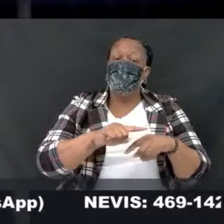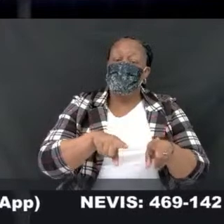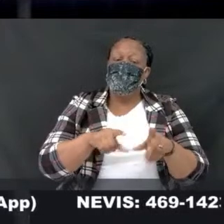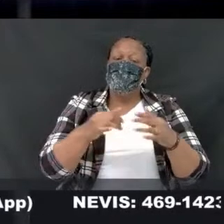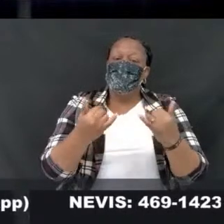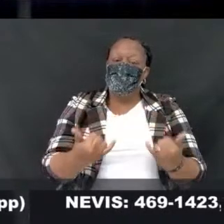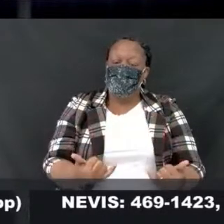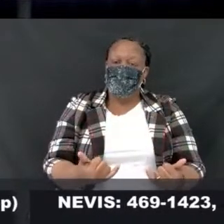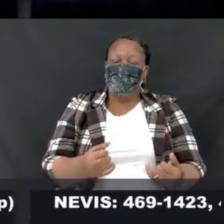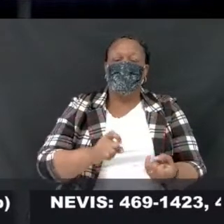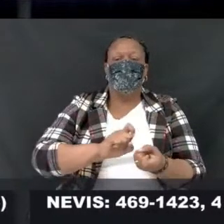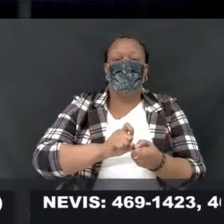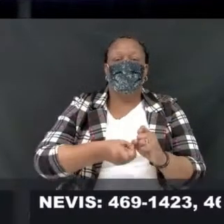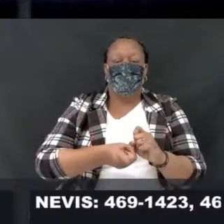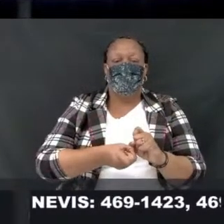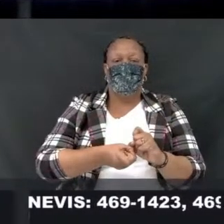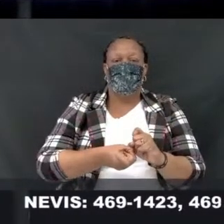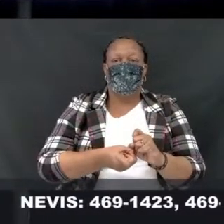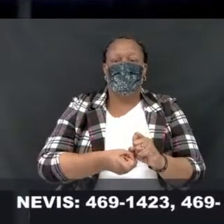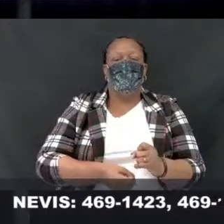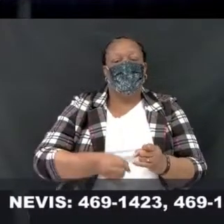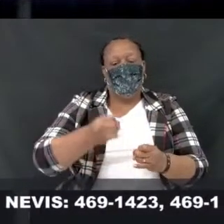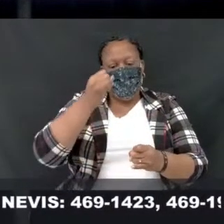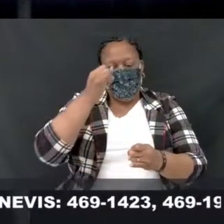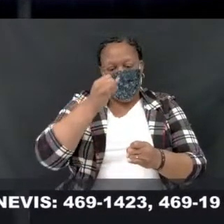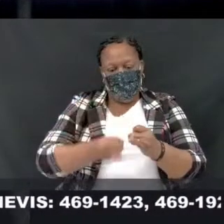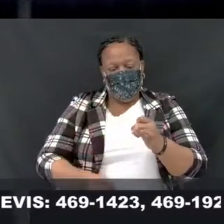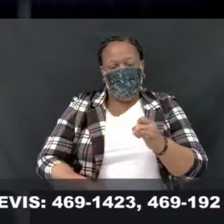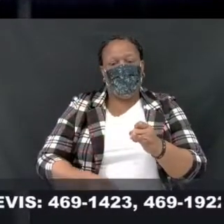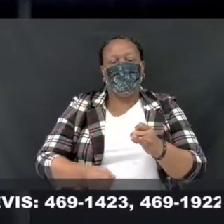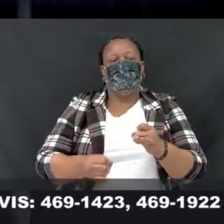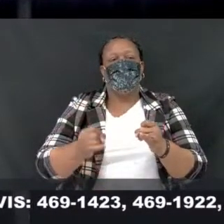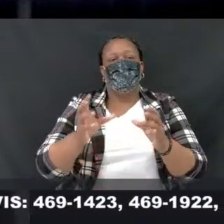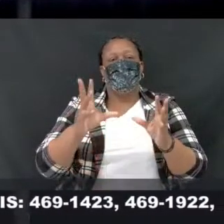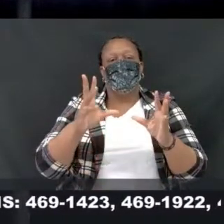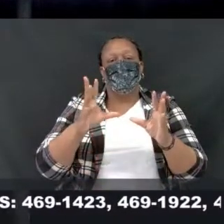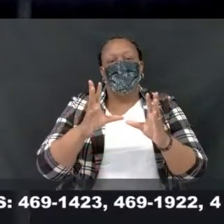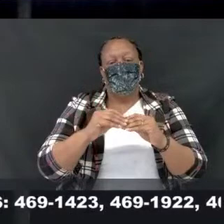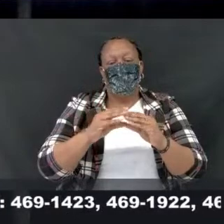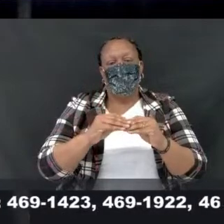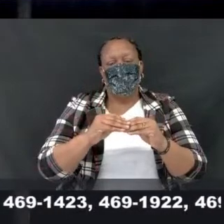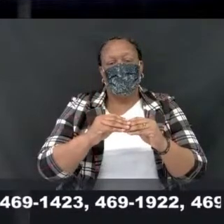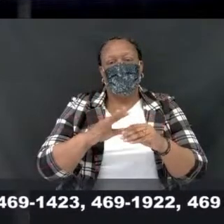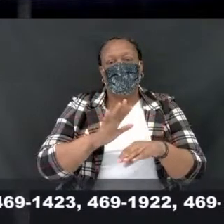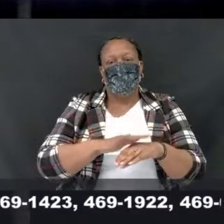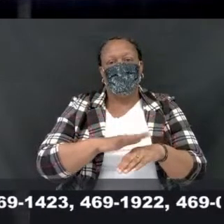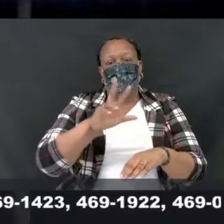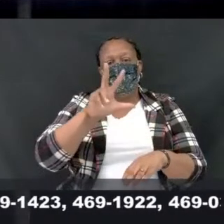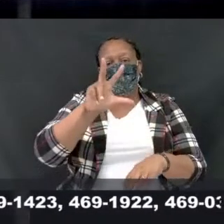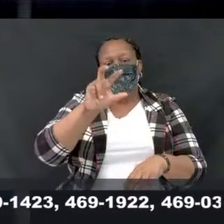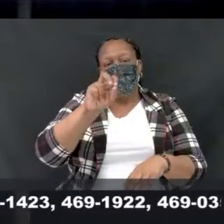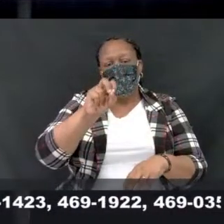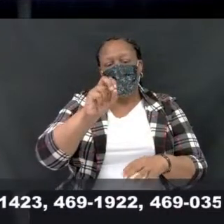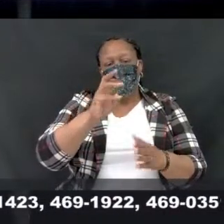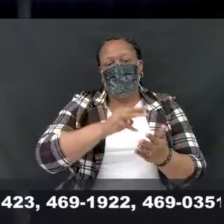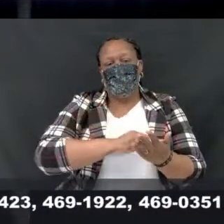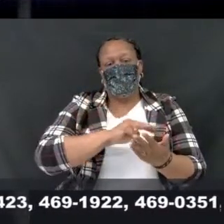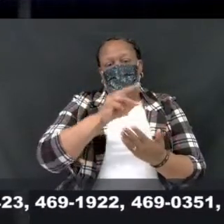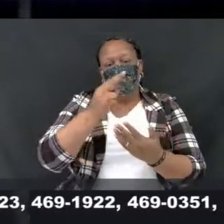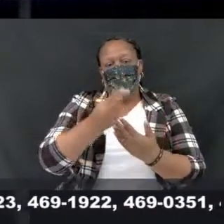supported that we will have our last NEOC briefing on the 30th of